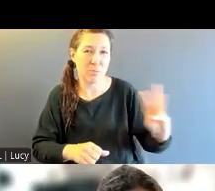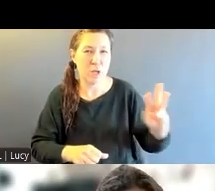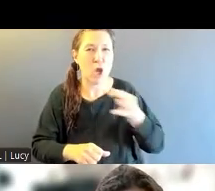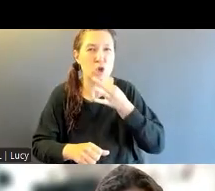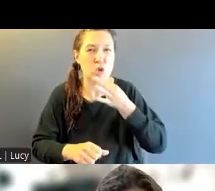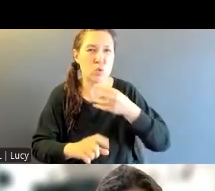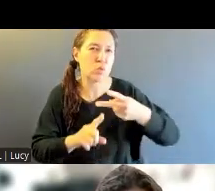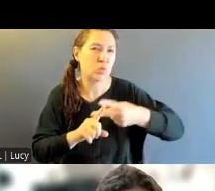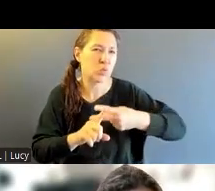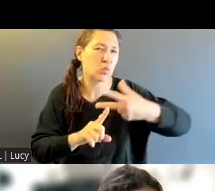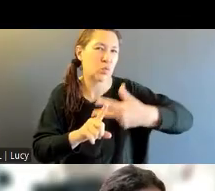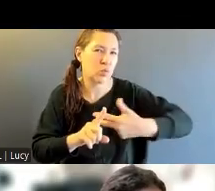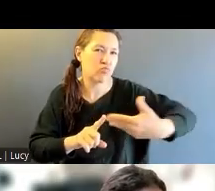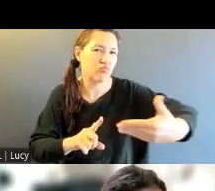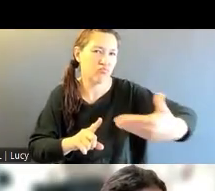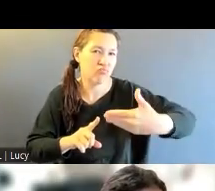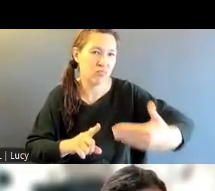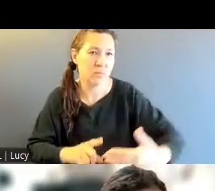Thank you.